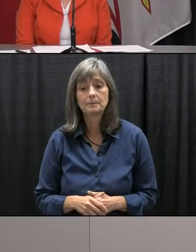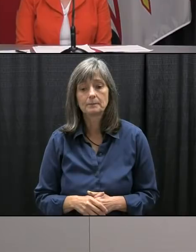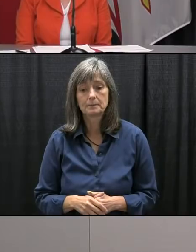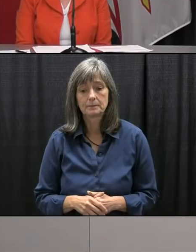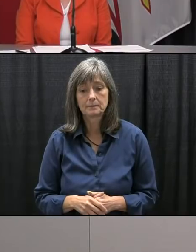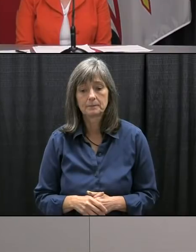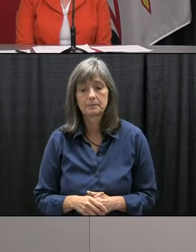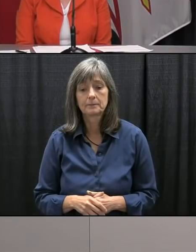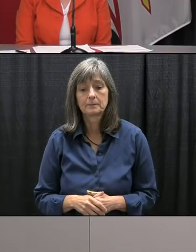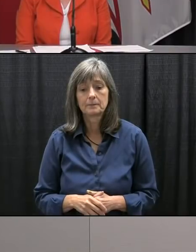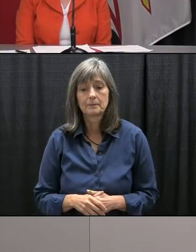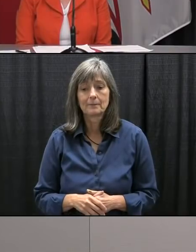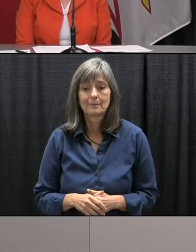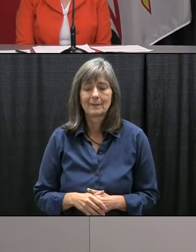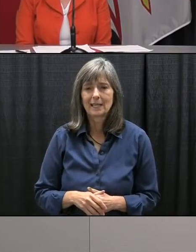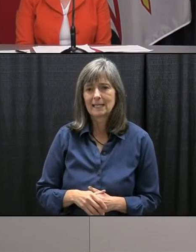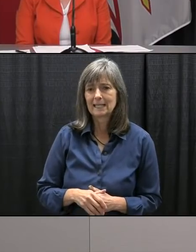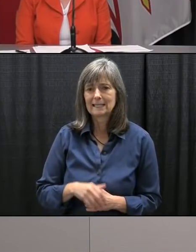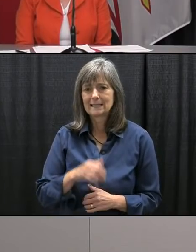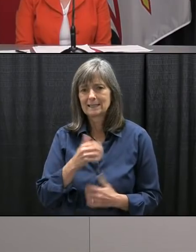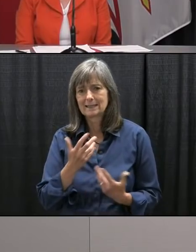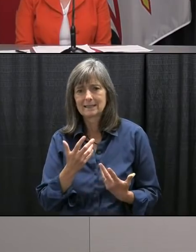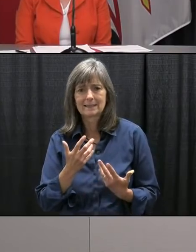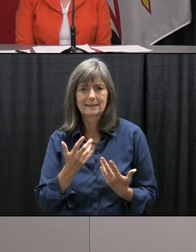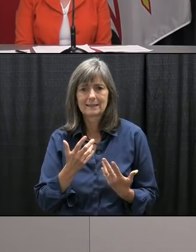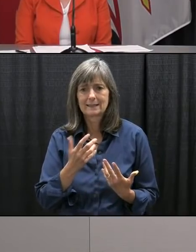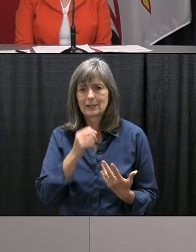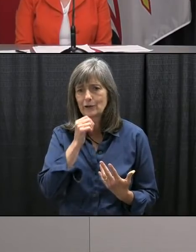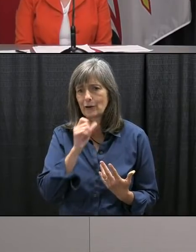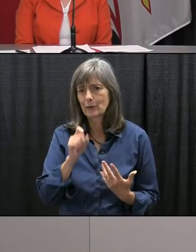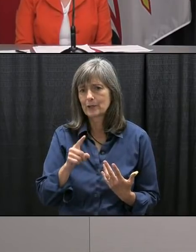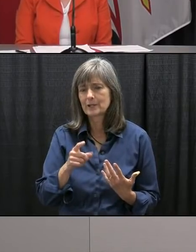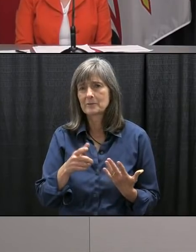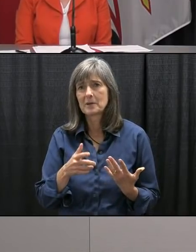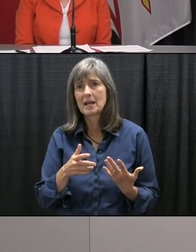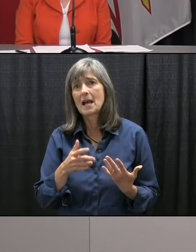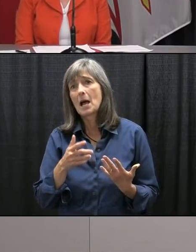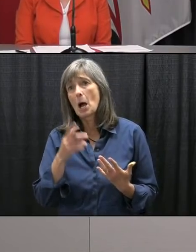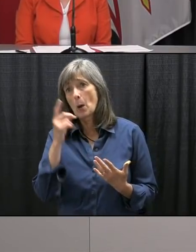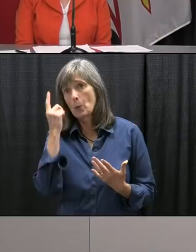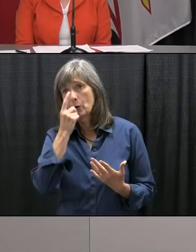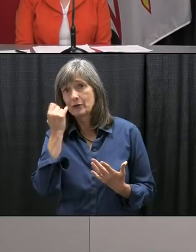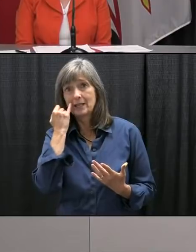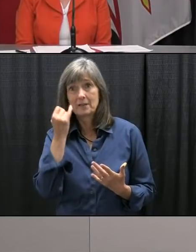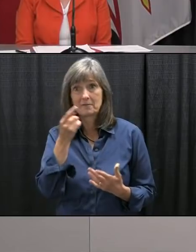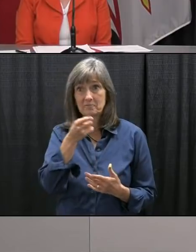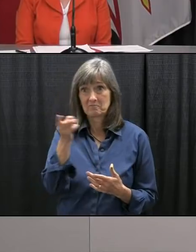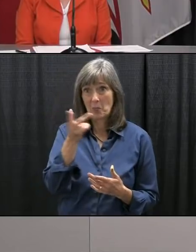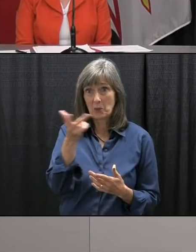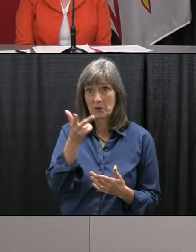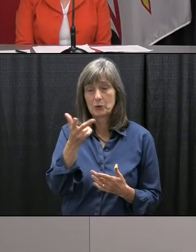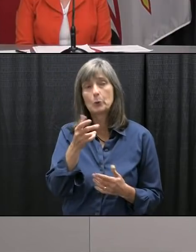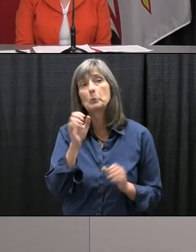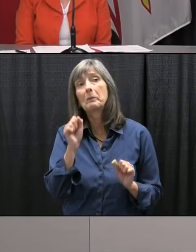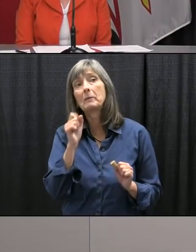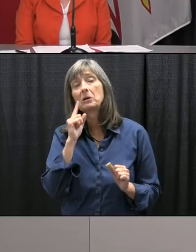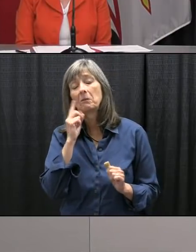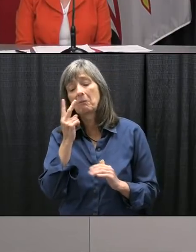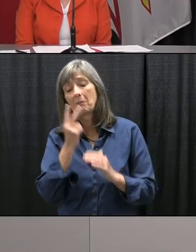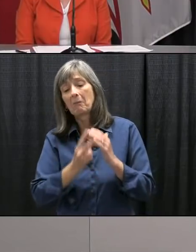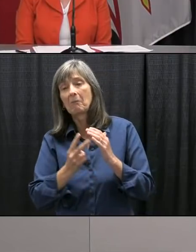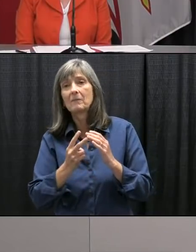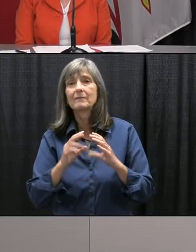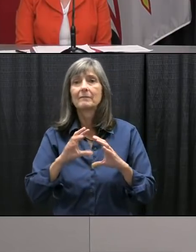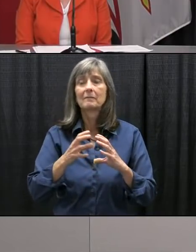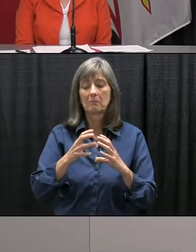Yeah, this is a bit of an odd question. I'm wondering whether any of you would be willing to take out your crystal ball and foresee